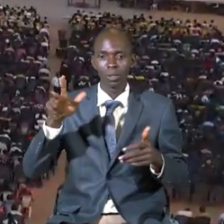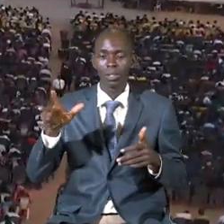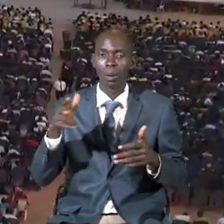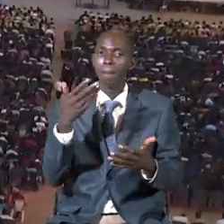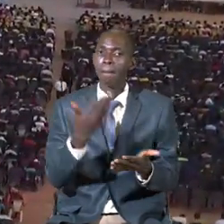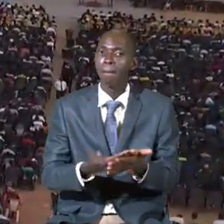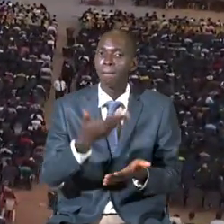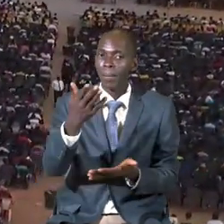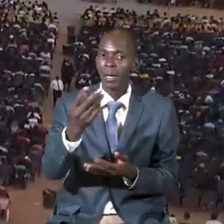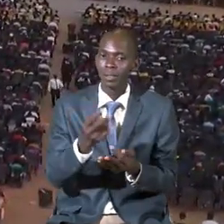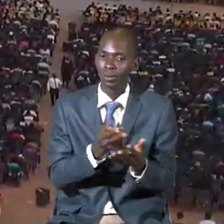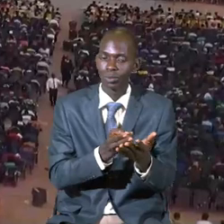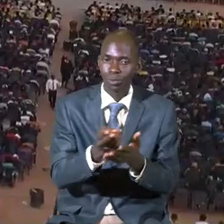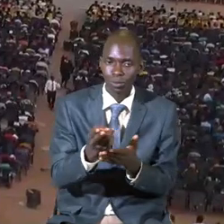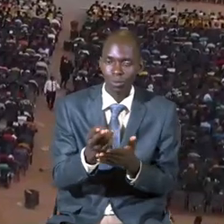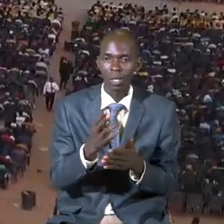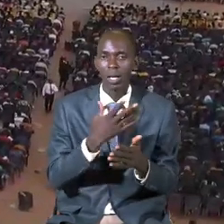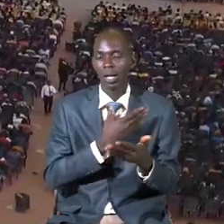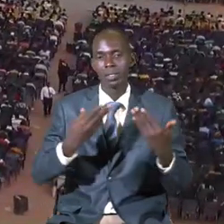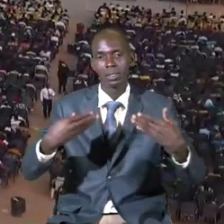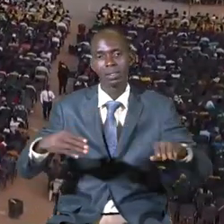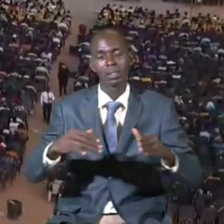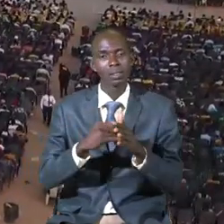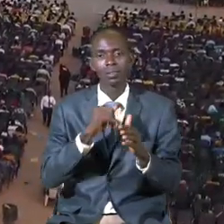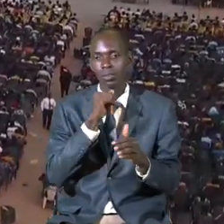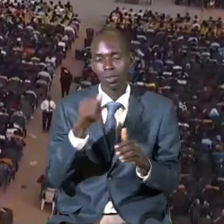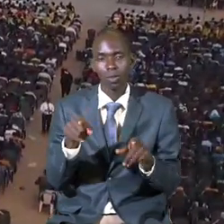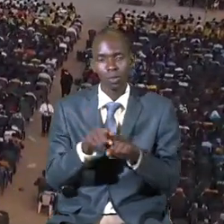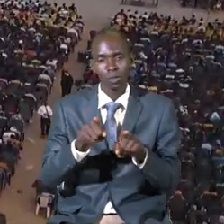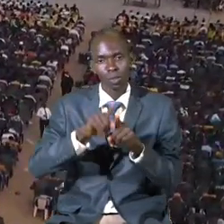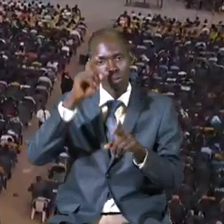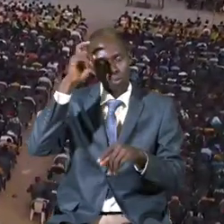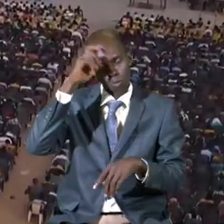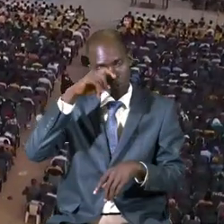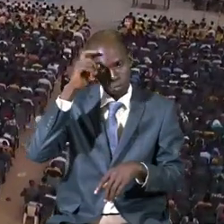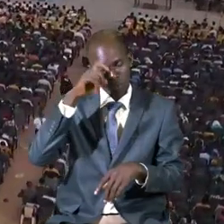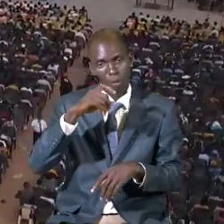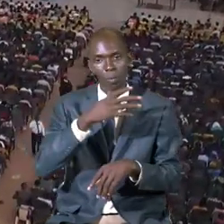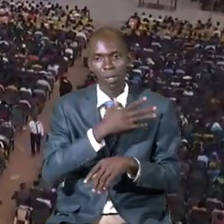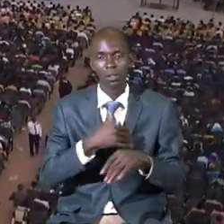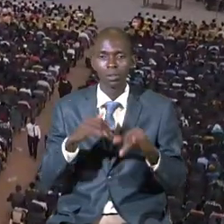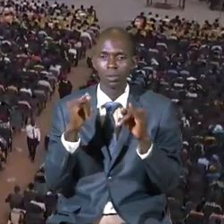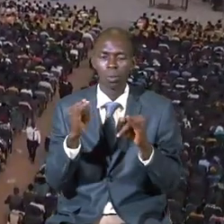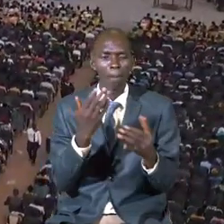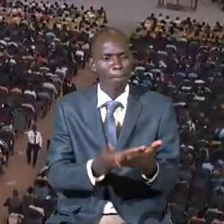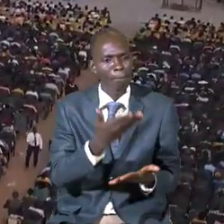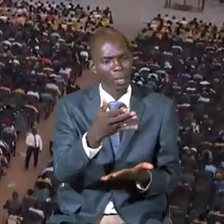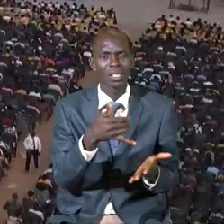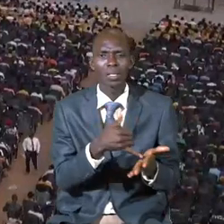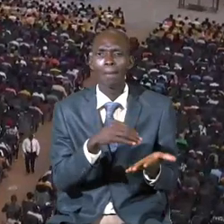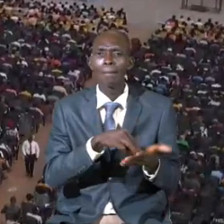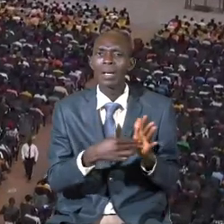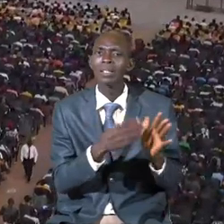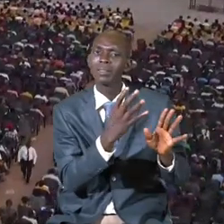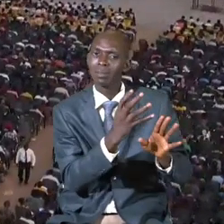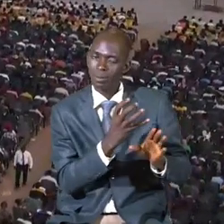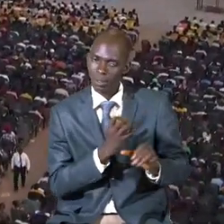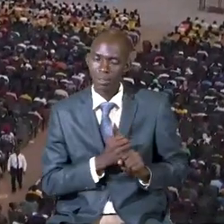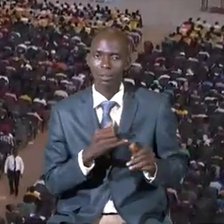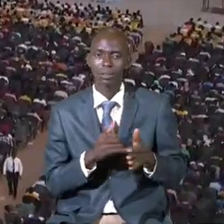and instruction and understanding by age get each or possess